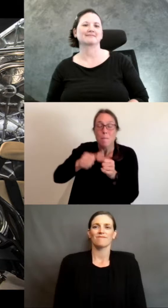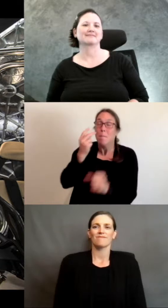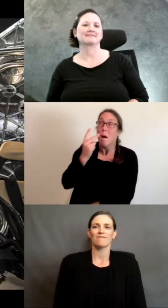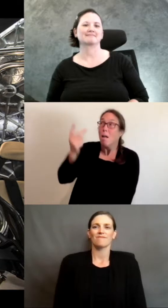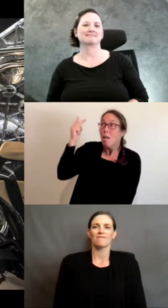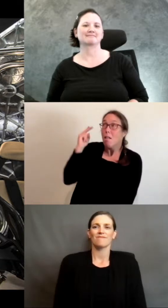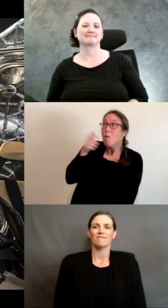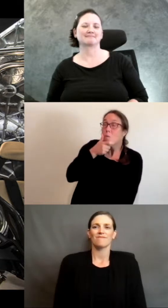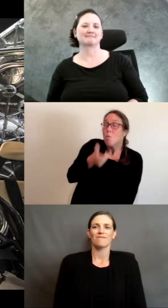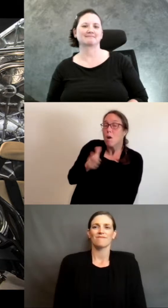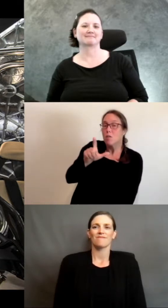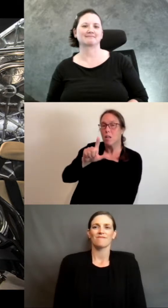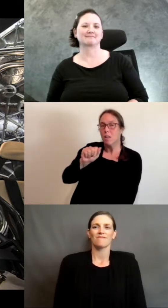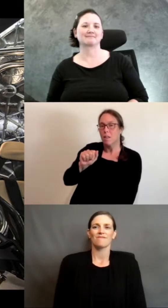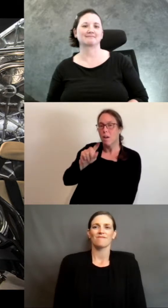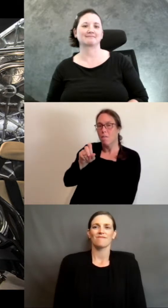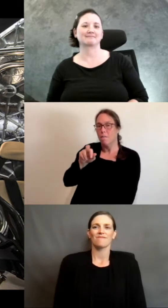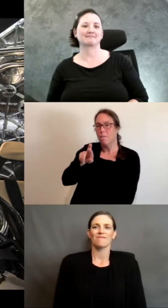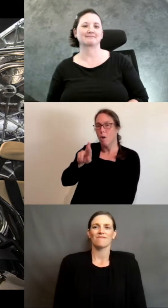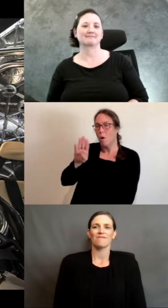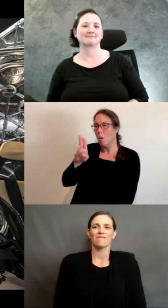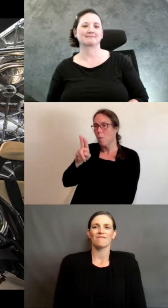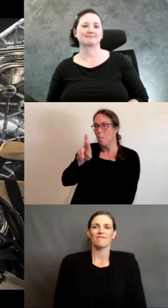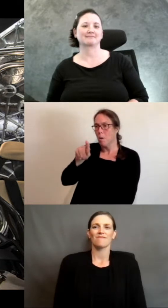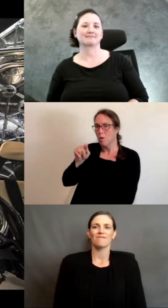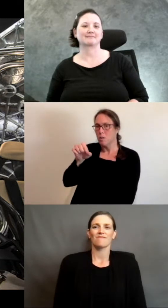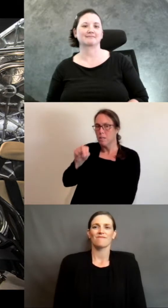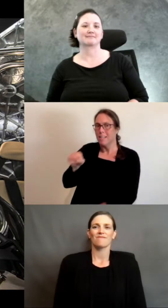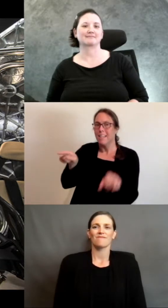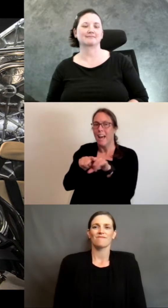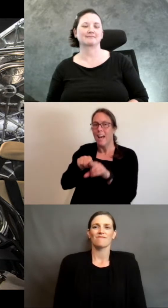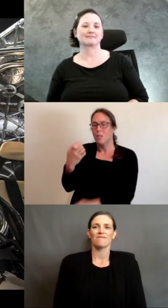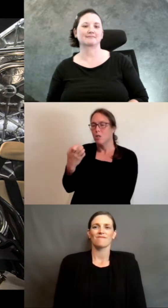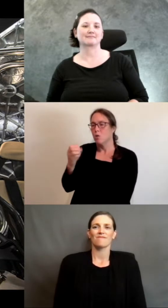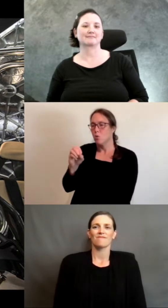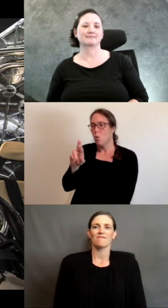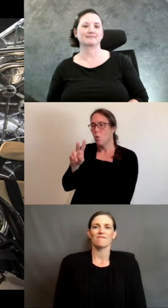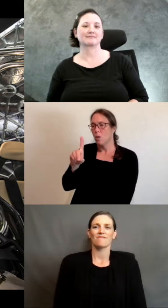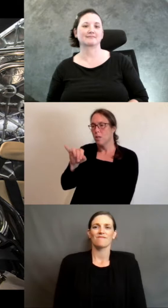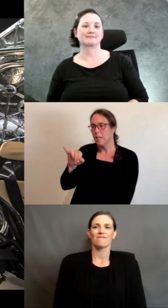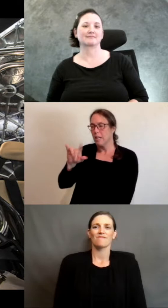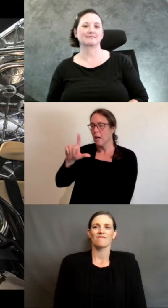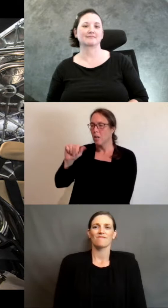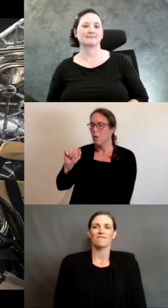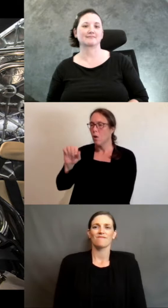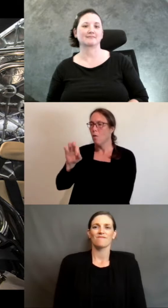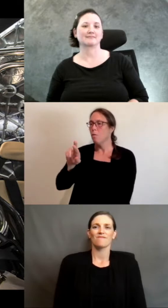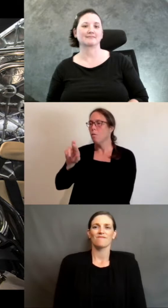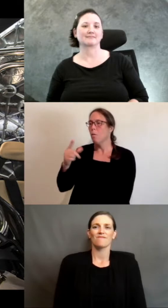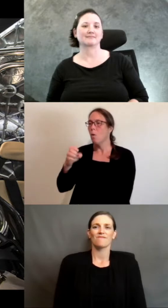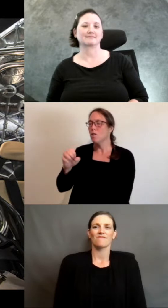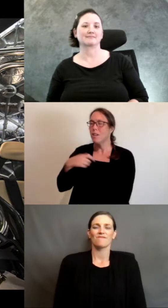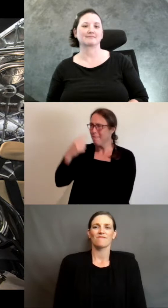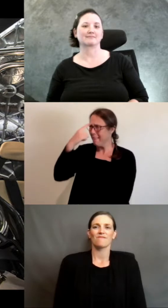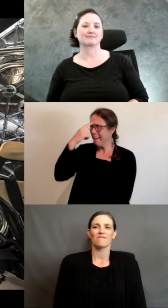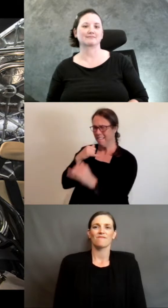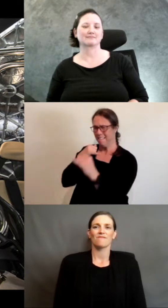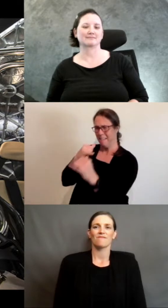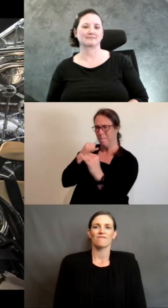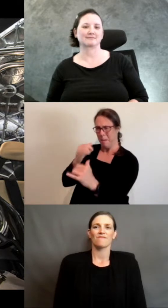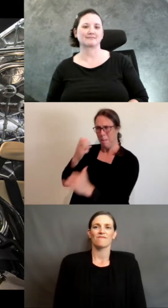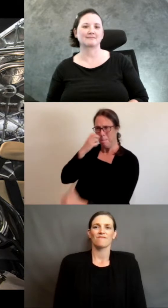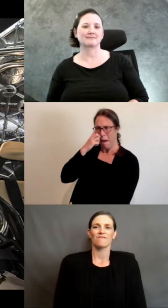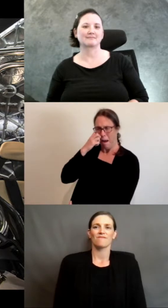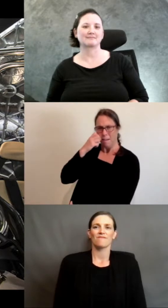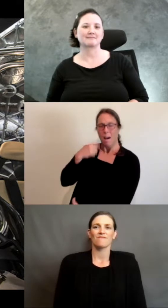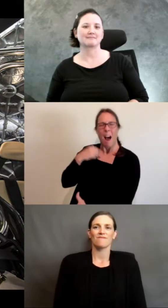as Geordie LaForge and thinking he's blind like me. Even though it was fiction, it got me dreaming. What